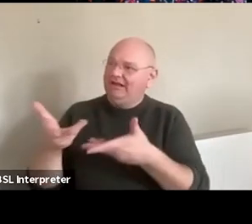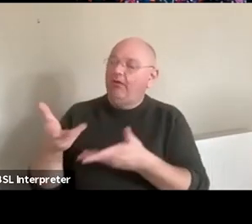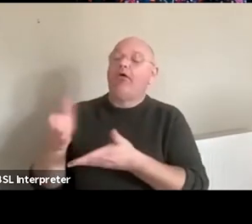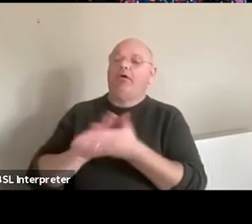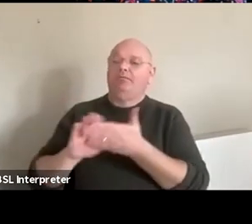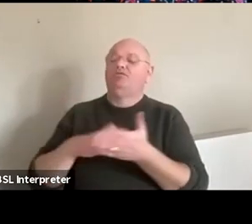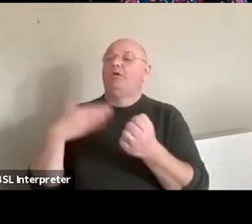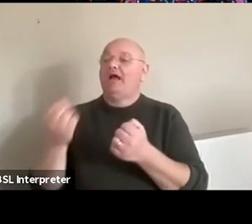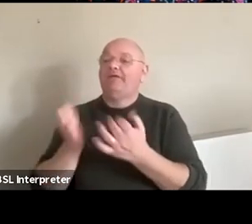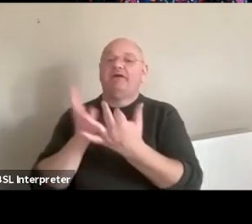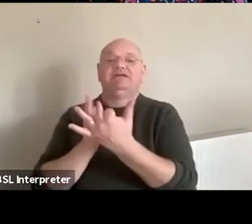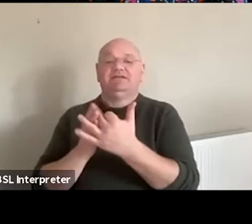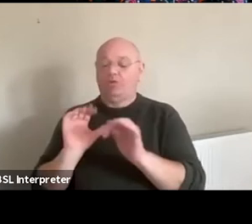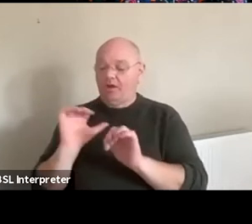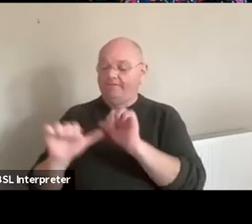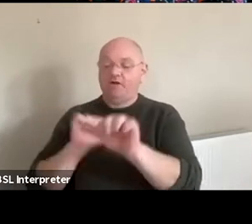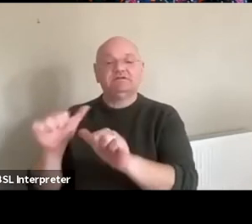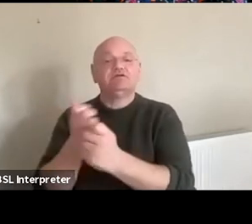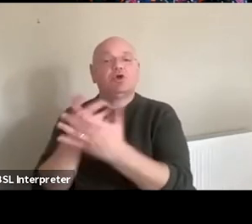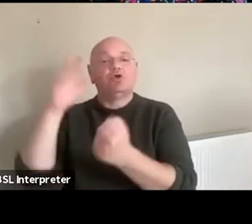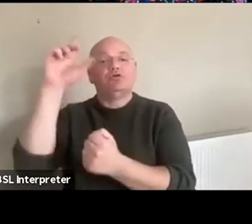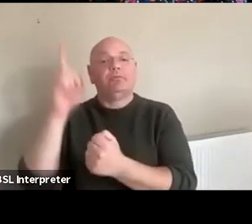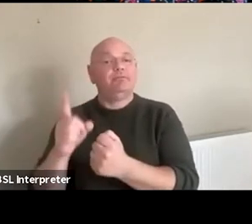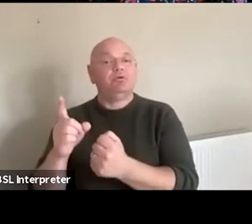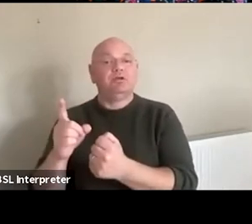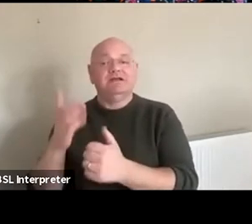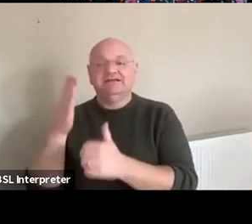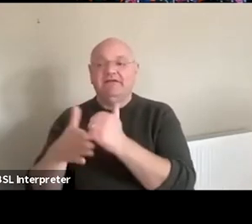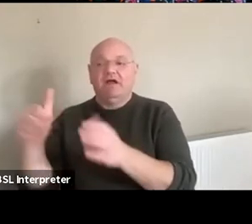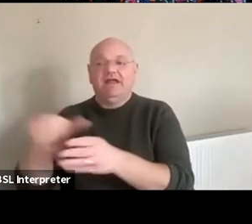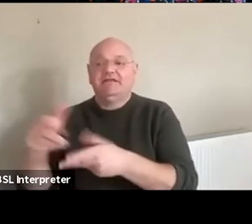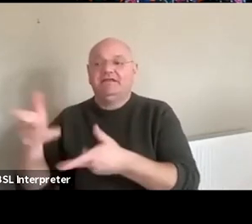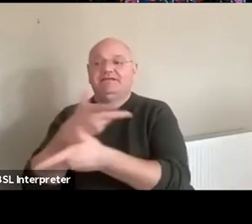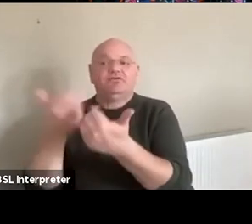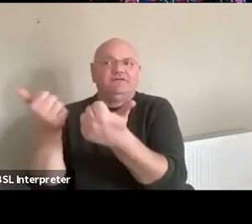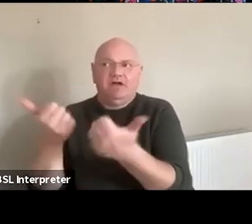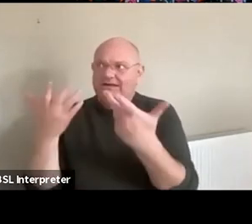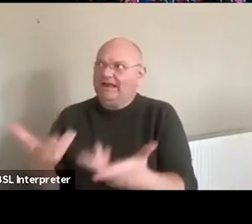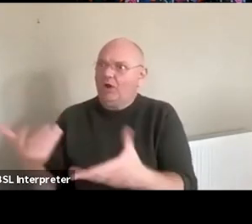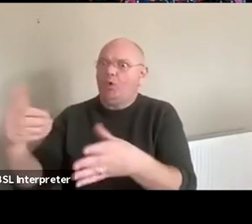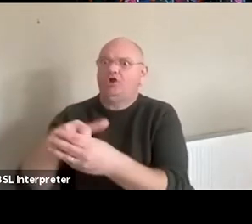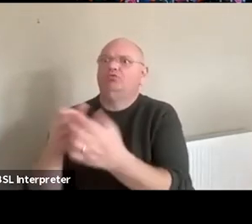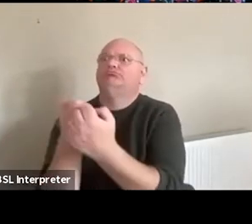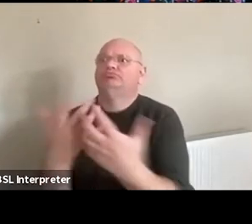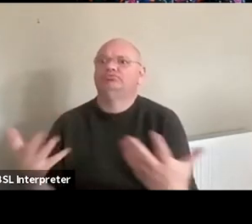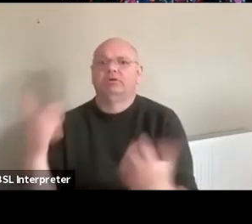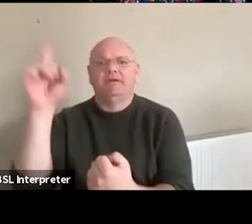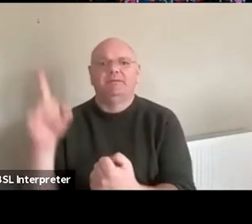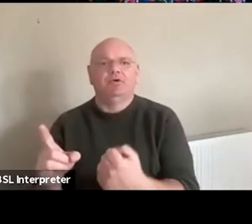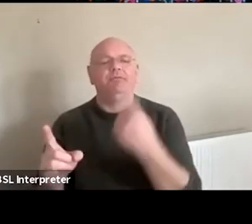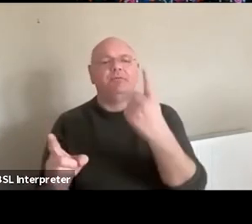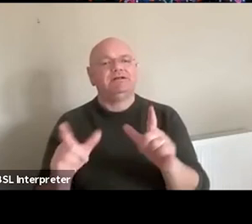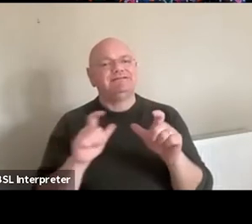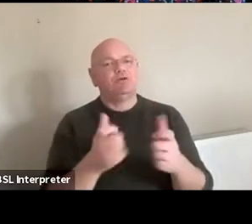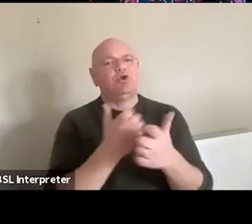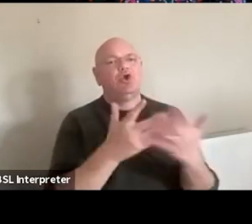advances and very accessible for many people who had never been included in discussions before, there are also many people who were left behind. And I think this again speaks